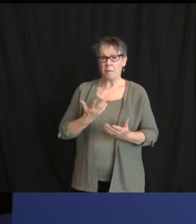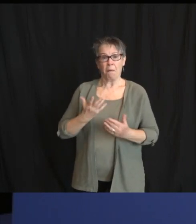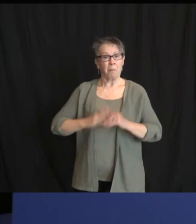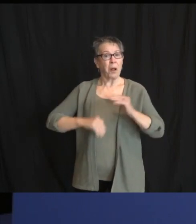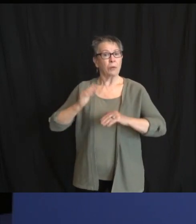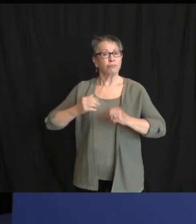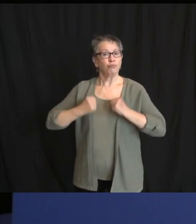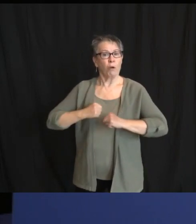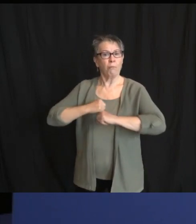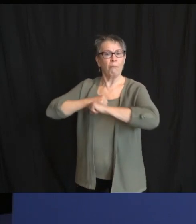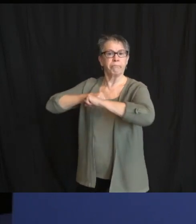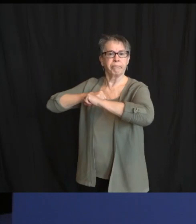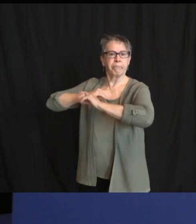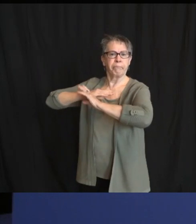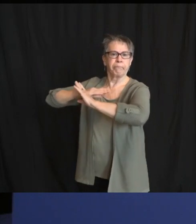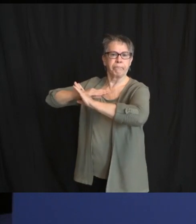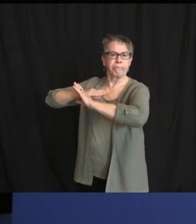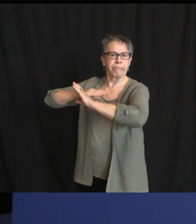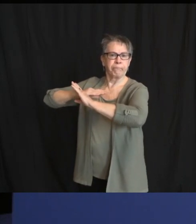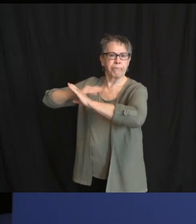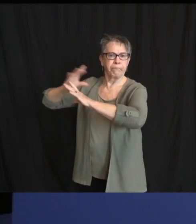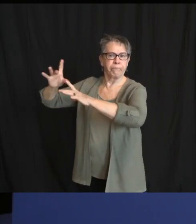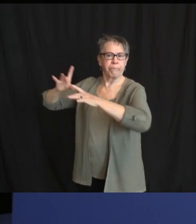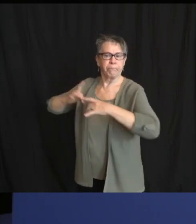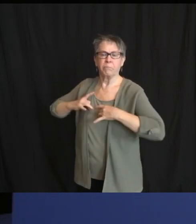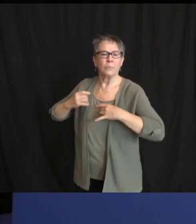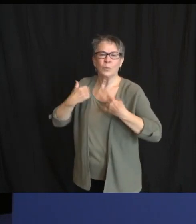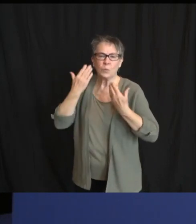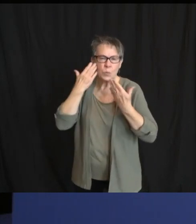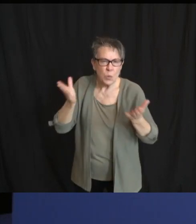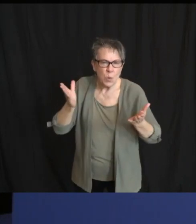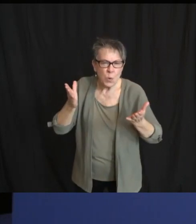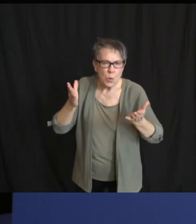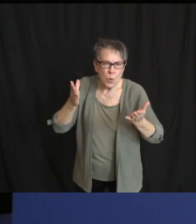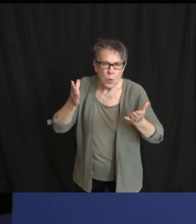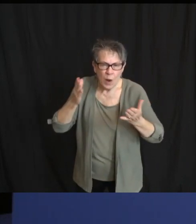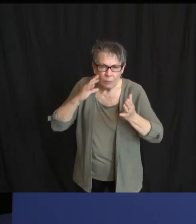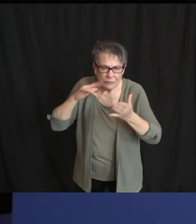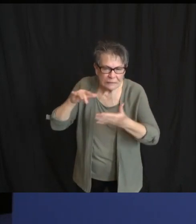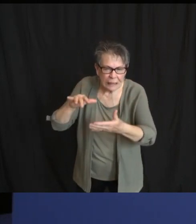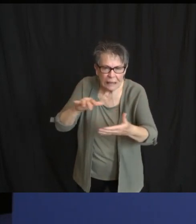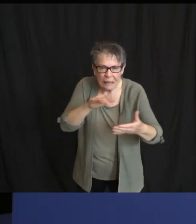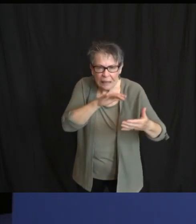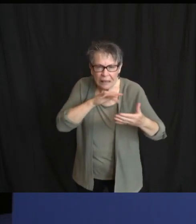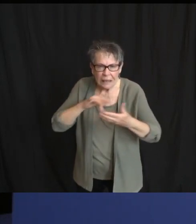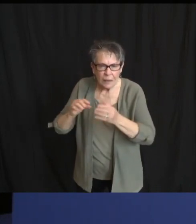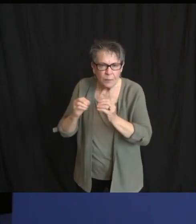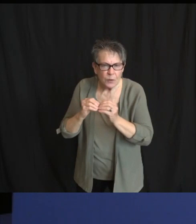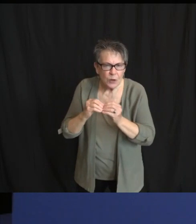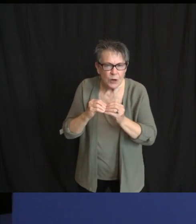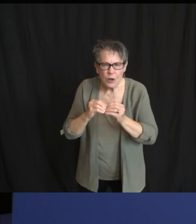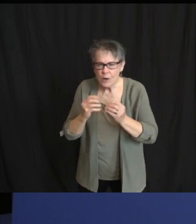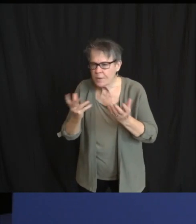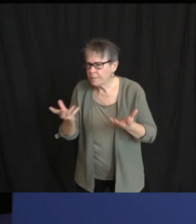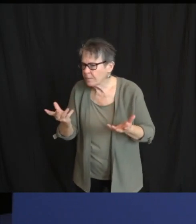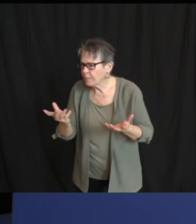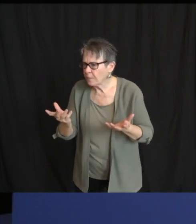information from these antibody tests to be able to make a determination, for example, for back to work